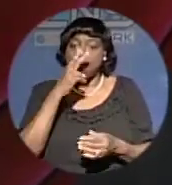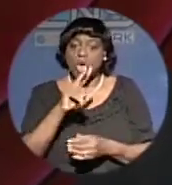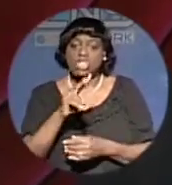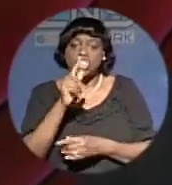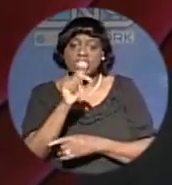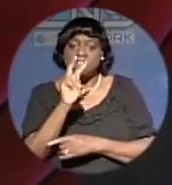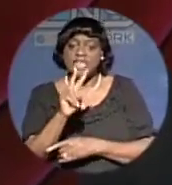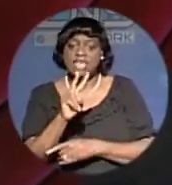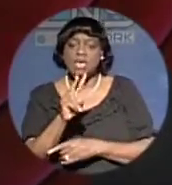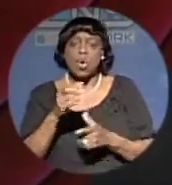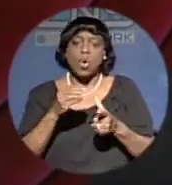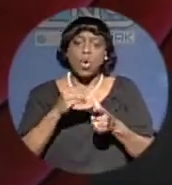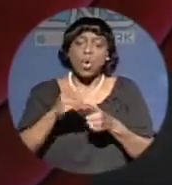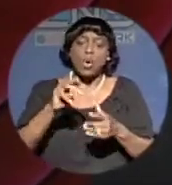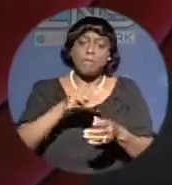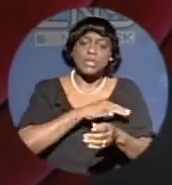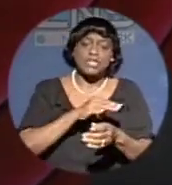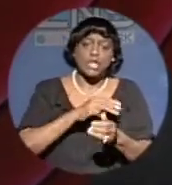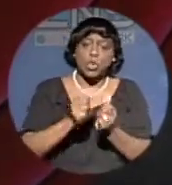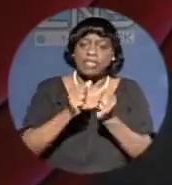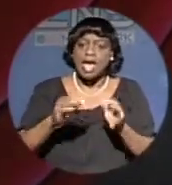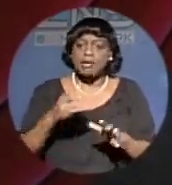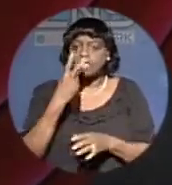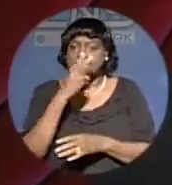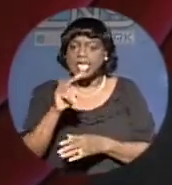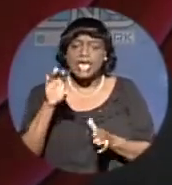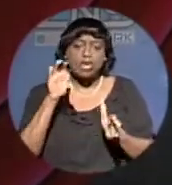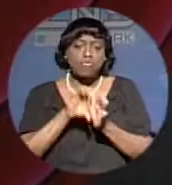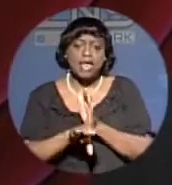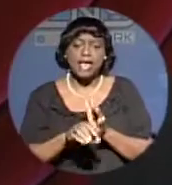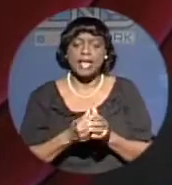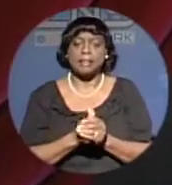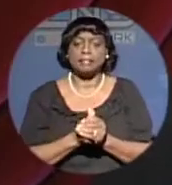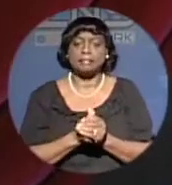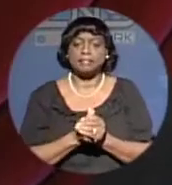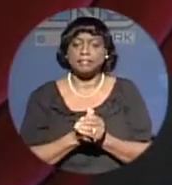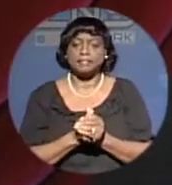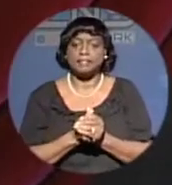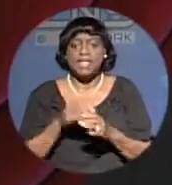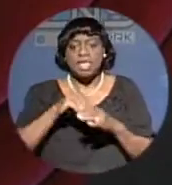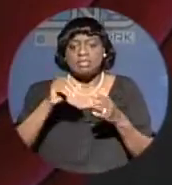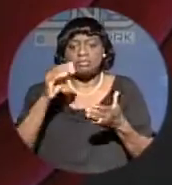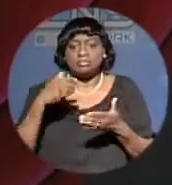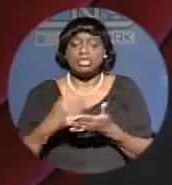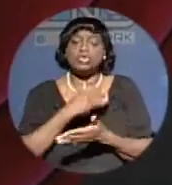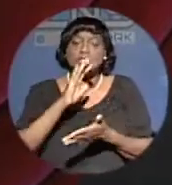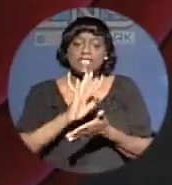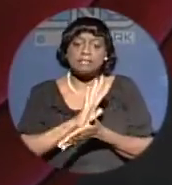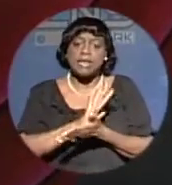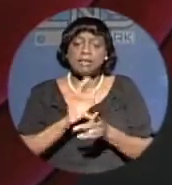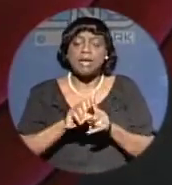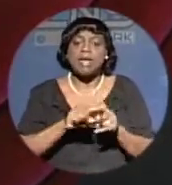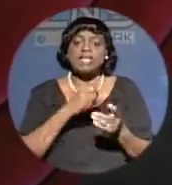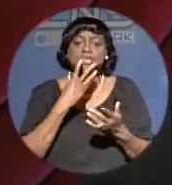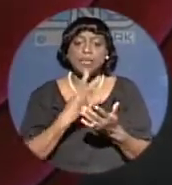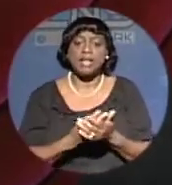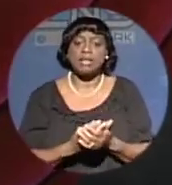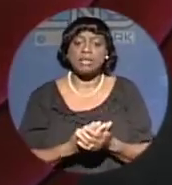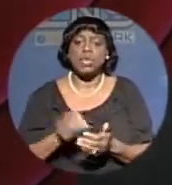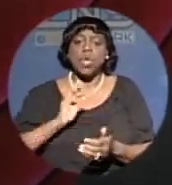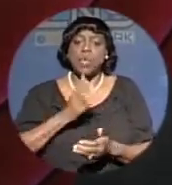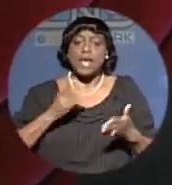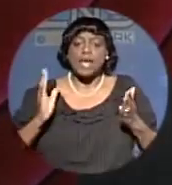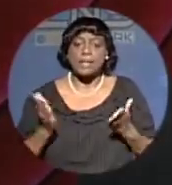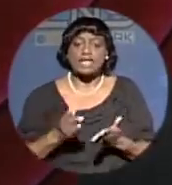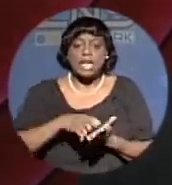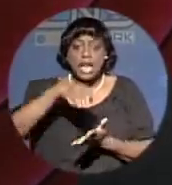seeing crime, whether it's glamorized in the media or whether it's real crime on the pages of our papers. So we're committed to learning about it. What are the root causes of